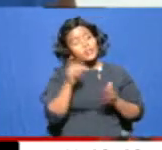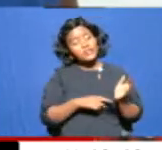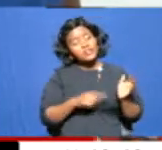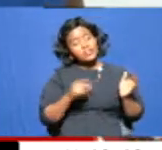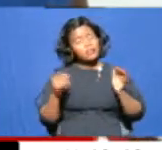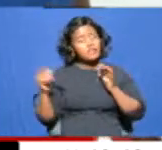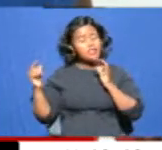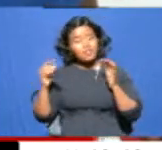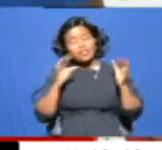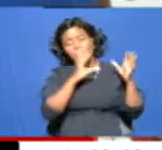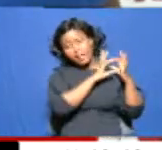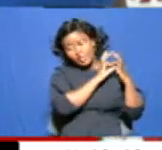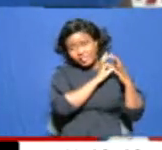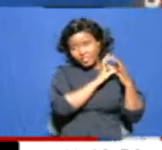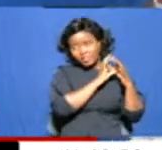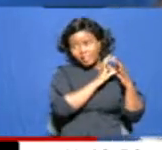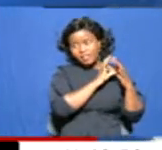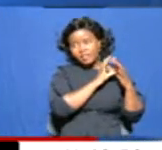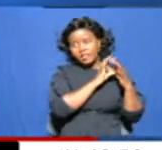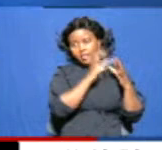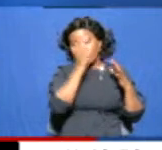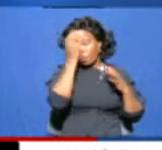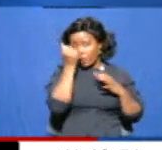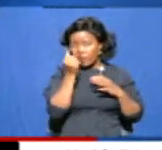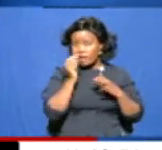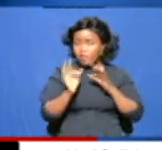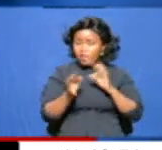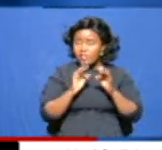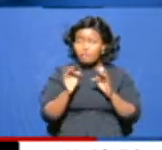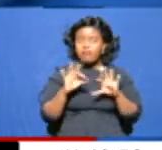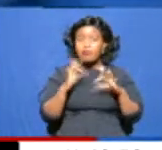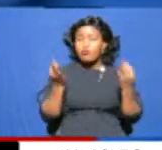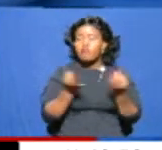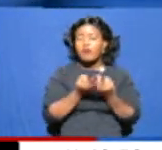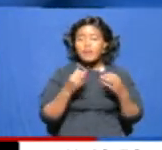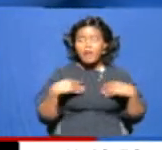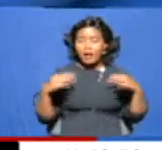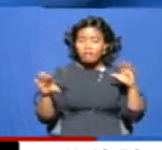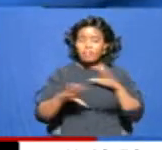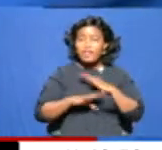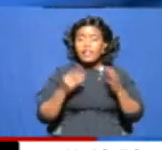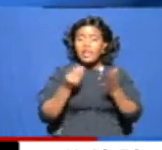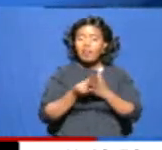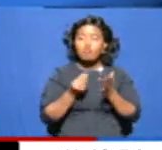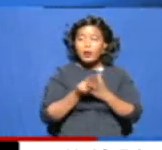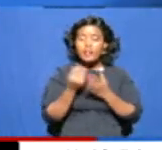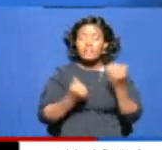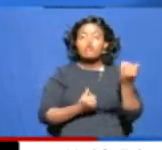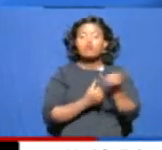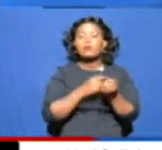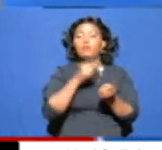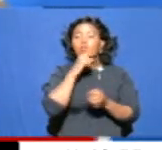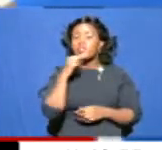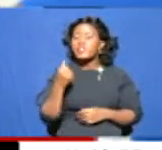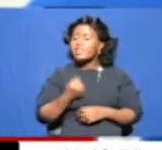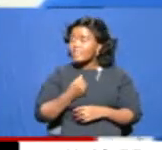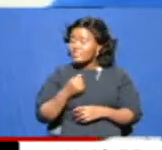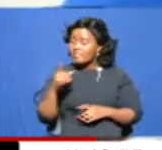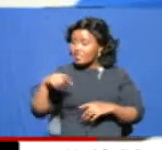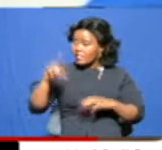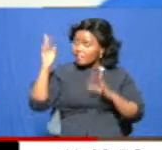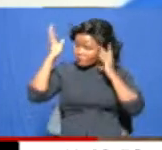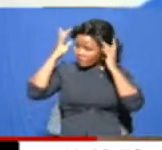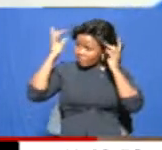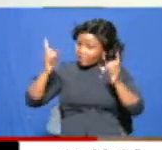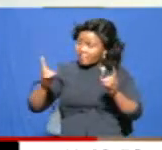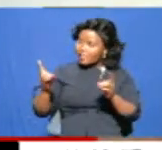find that when a family does not have enough money to support both girls and boys, they'll prefer taking boys to school and leave out the